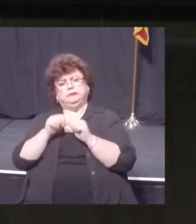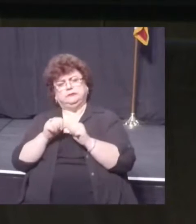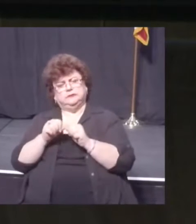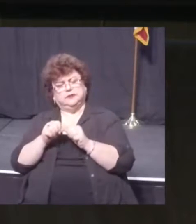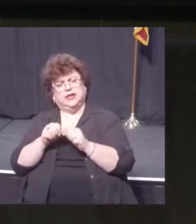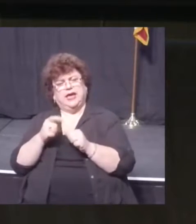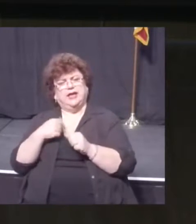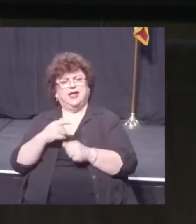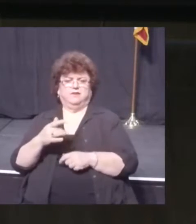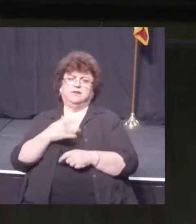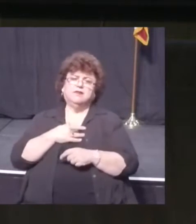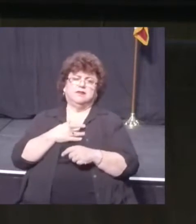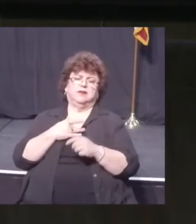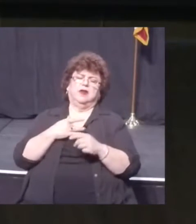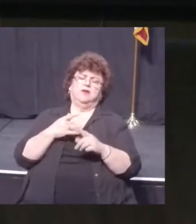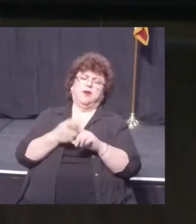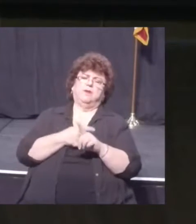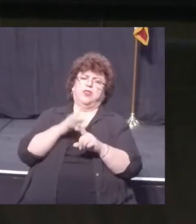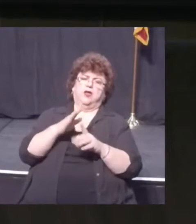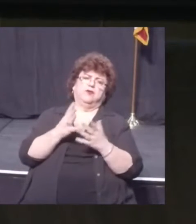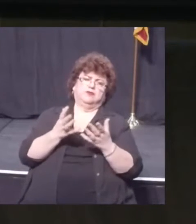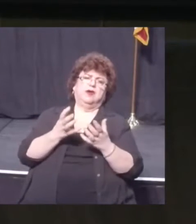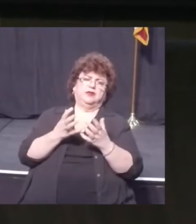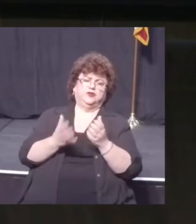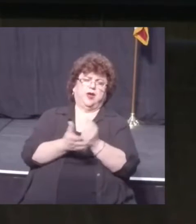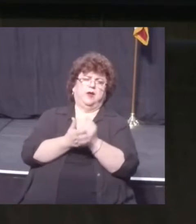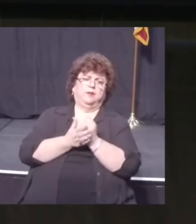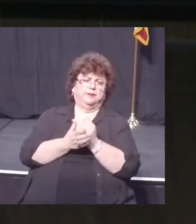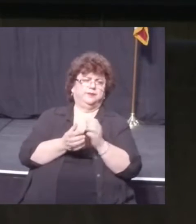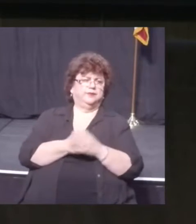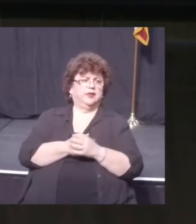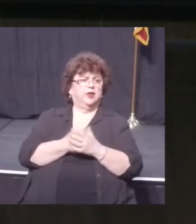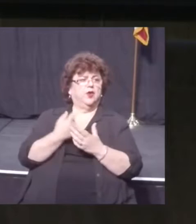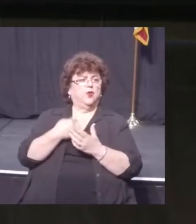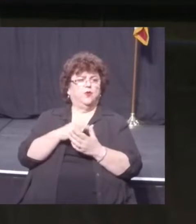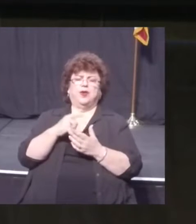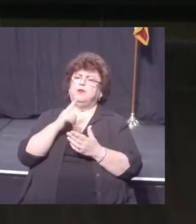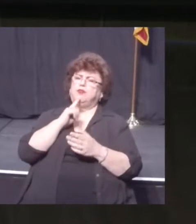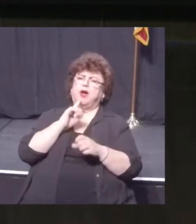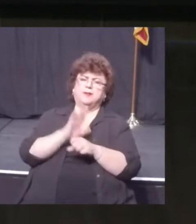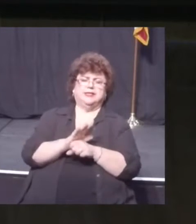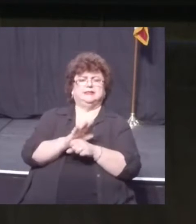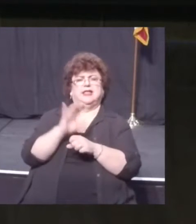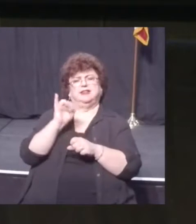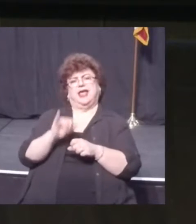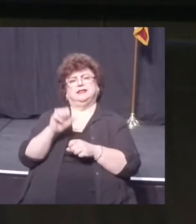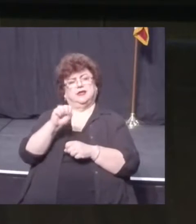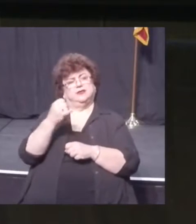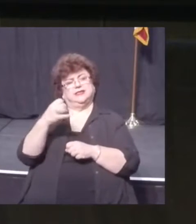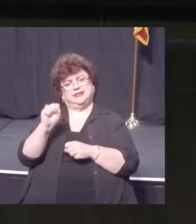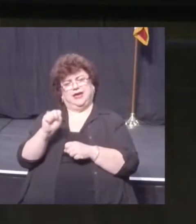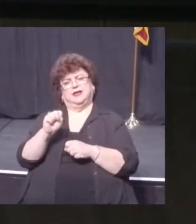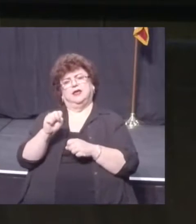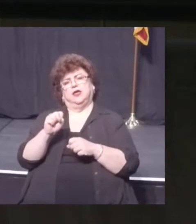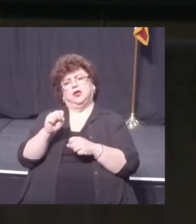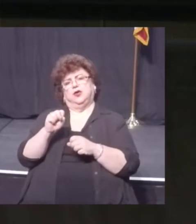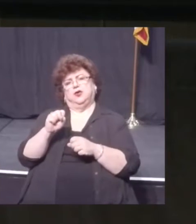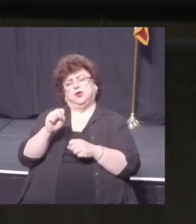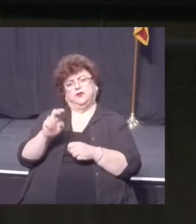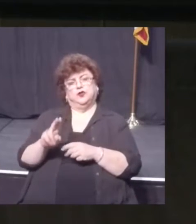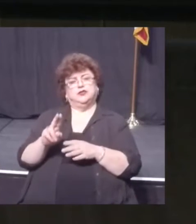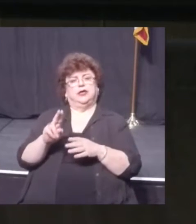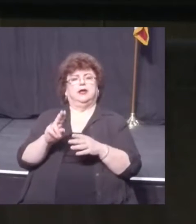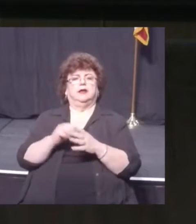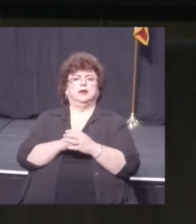their desire to help. We boldly promise that San Jose State University powers